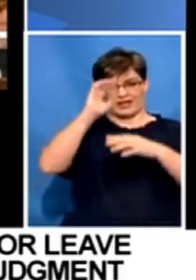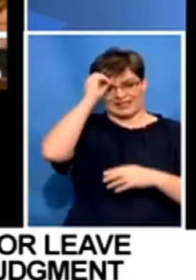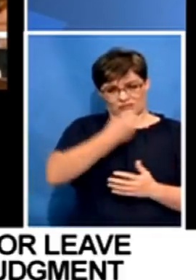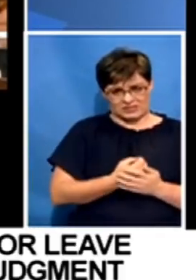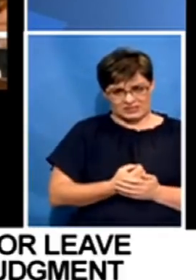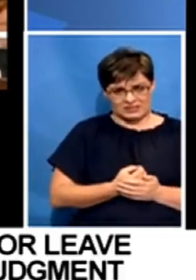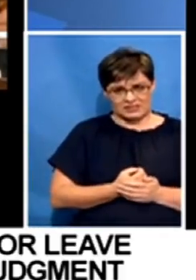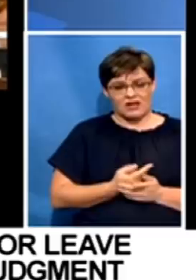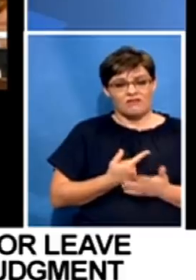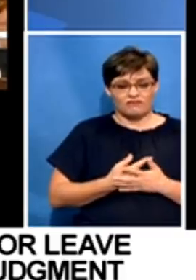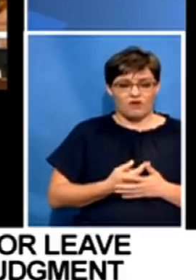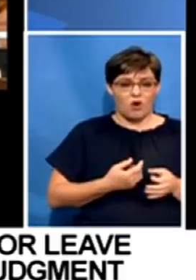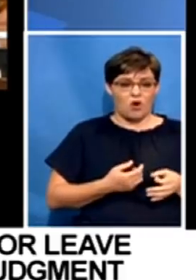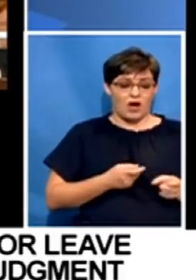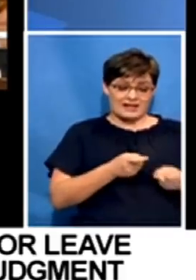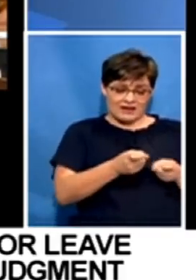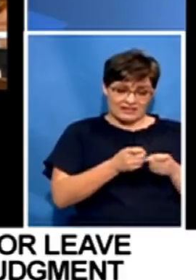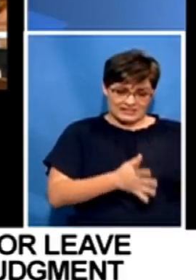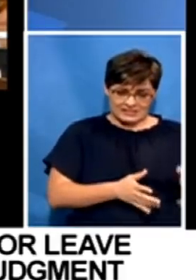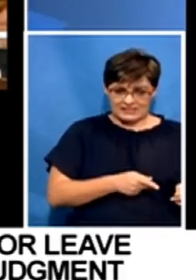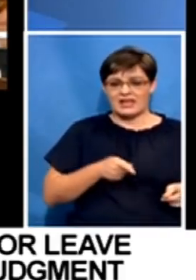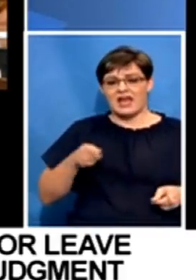the matters that are private.